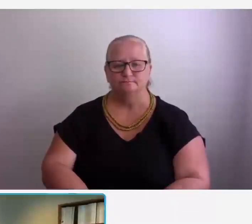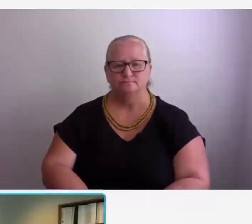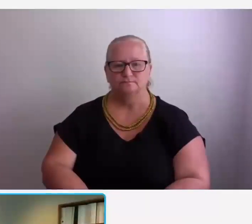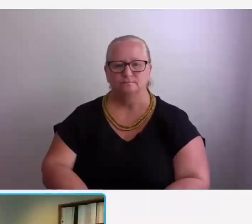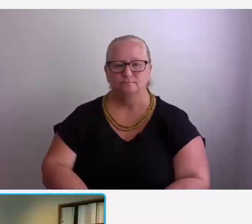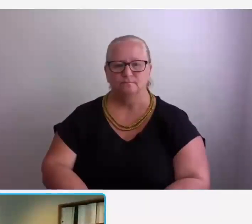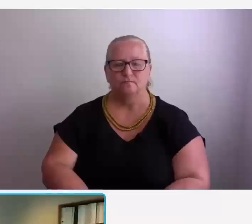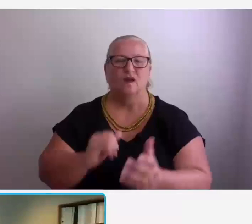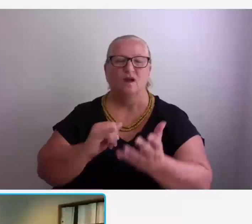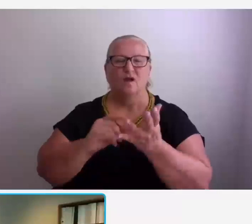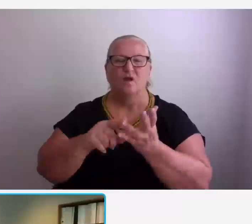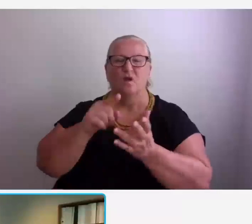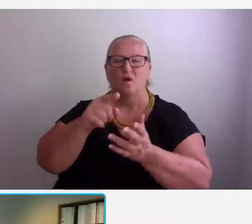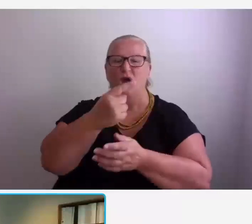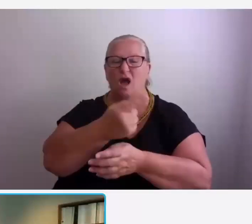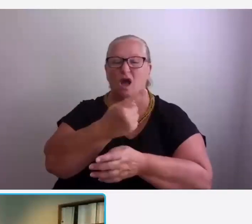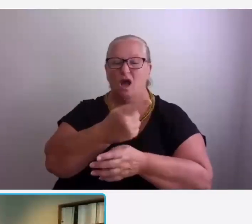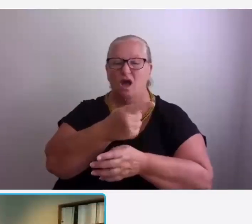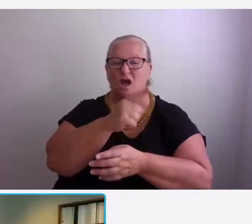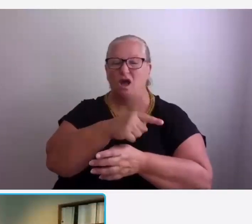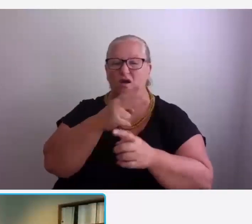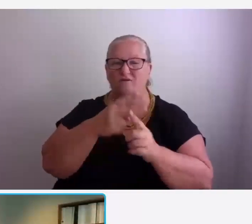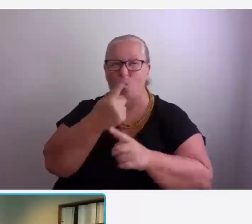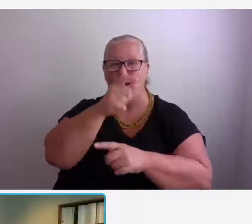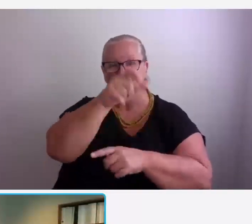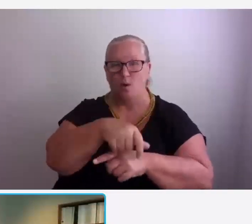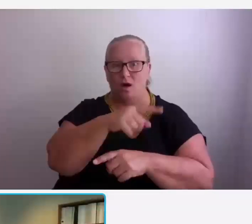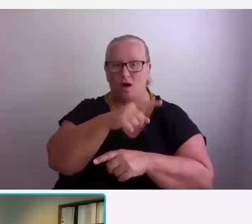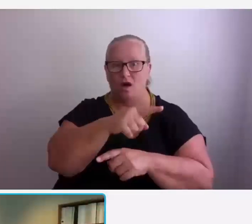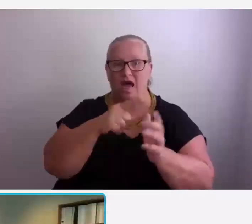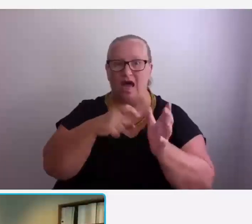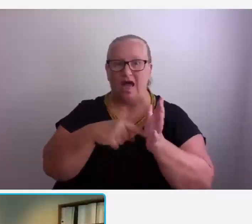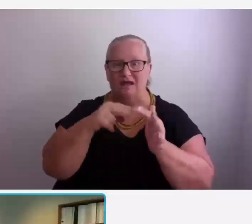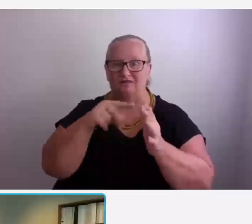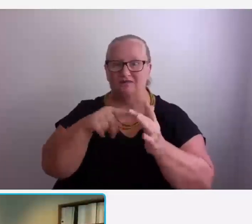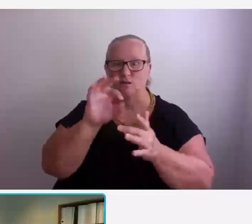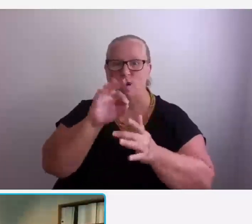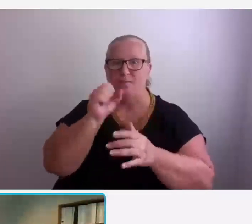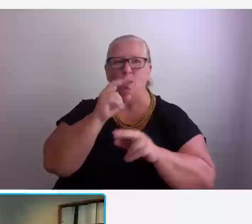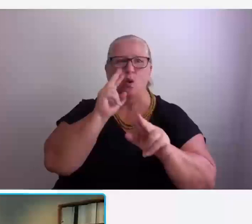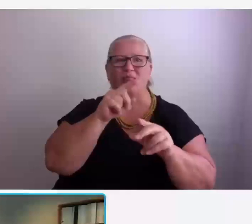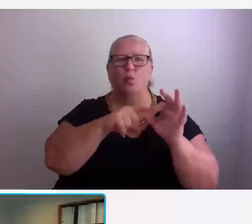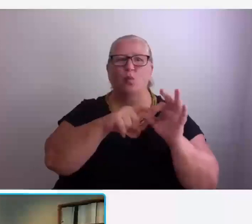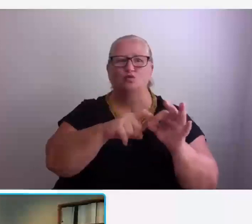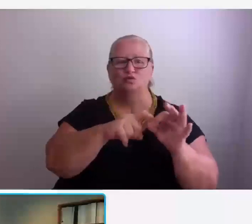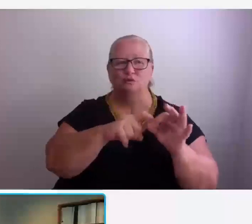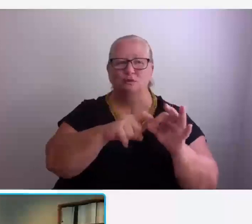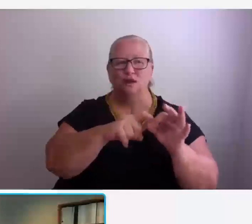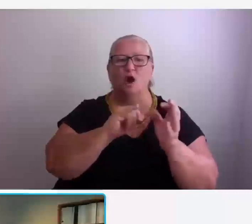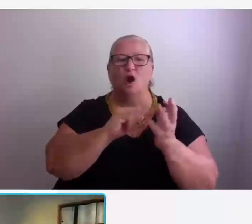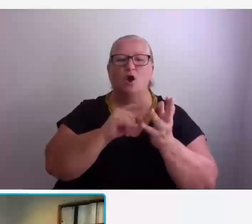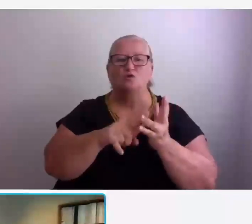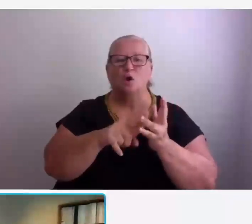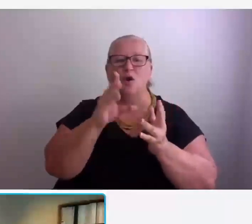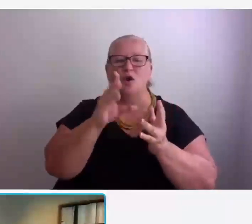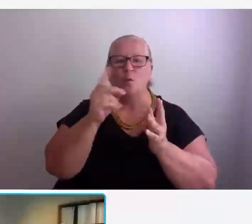So an individual ACFI classification for a person won't be grandparented, just to go look at that question from the other side. So that from 1 October,